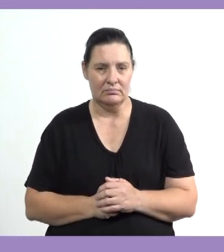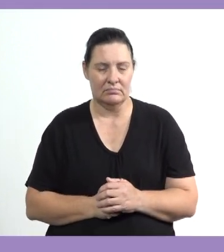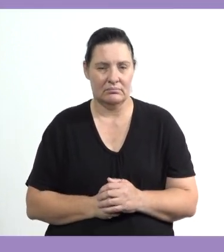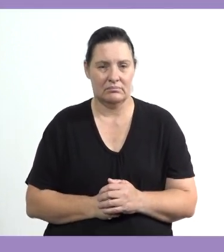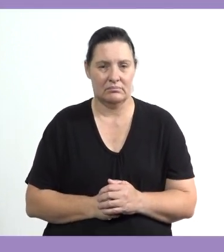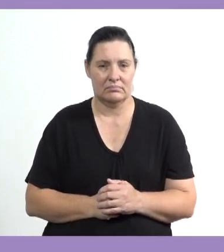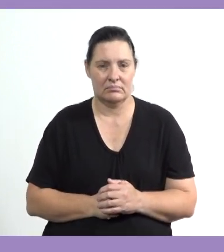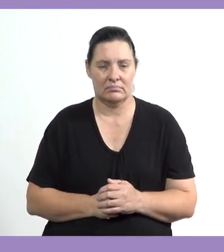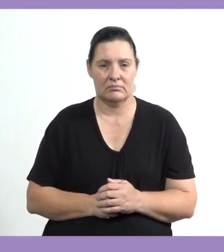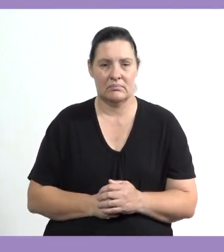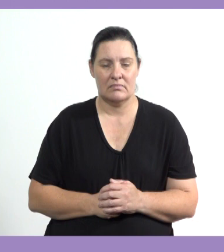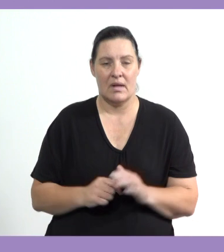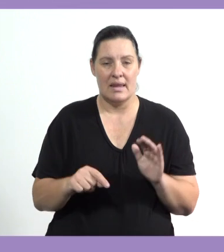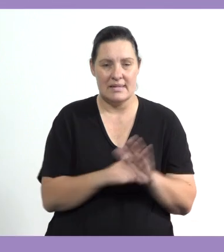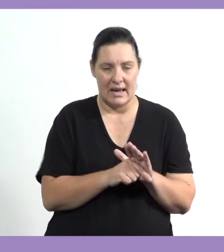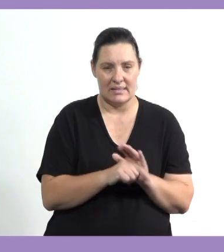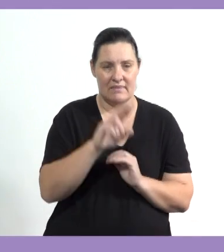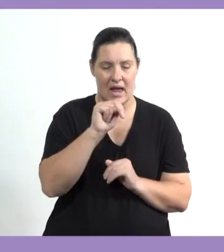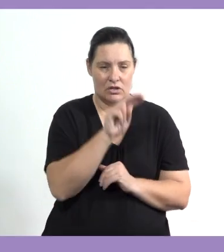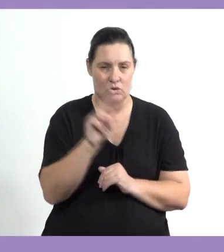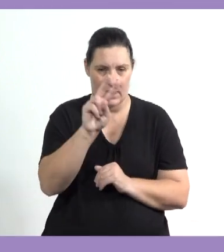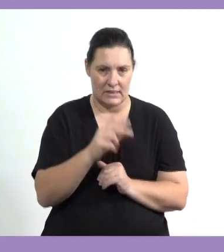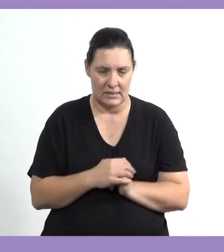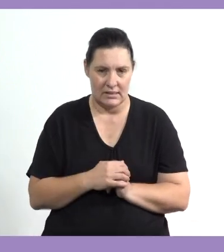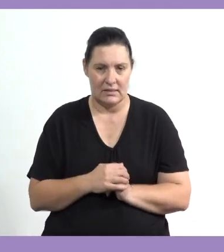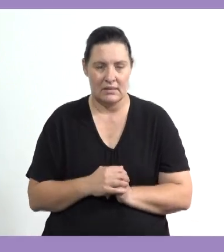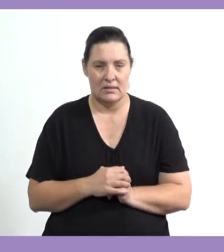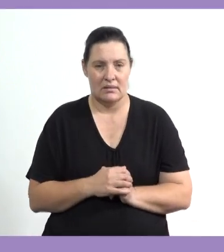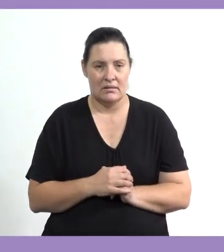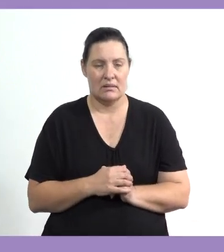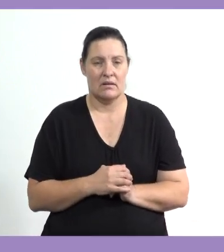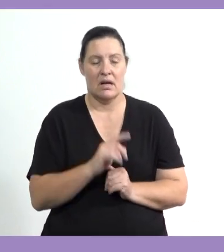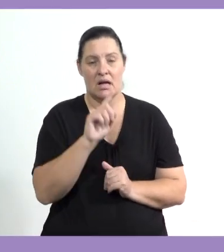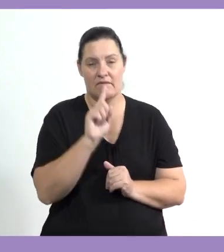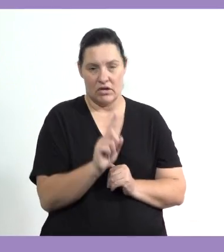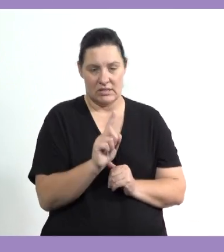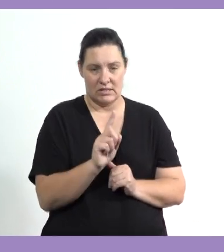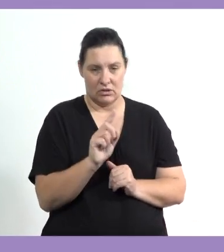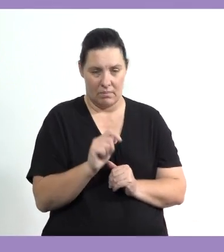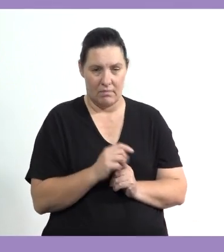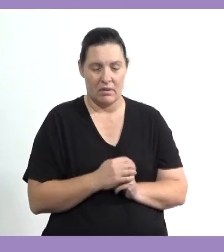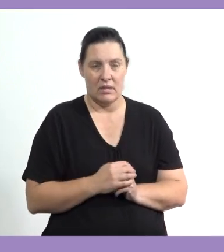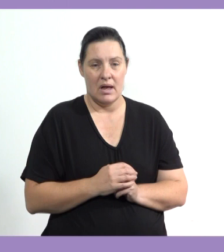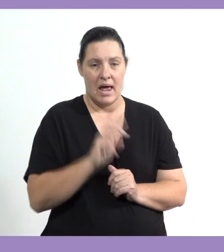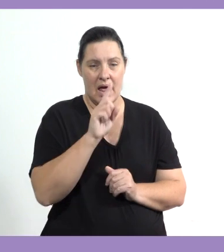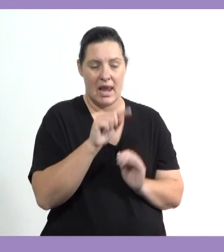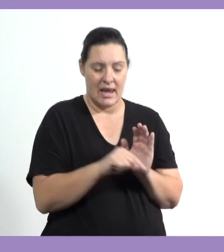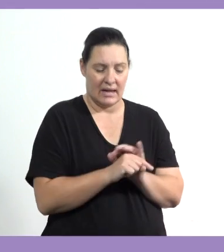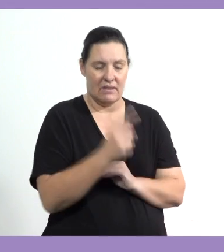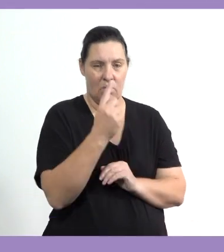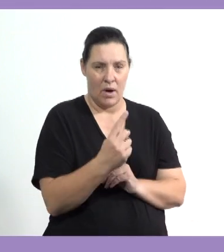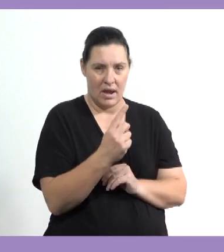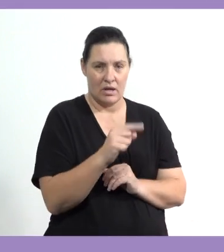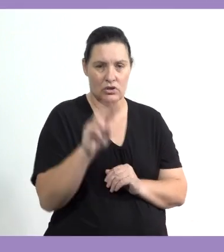So we are going to now have negative n squared. So we are going to take the first term. That is going to be a